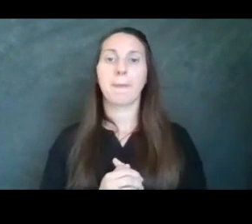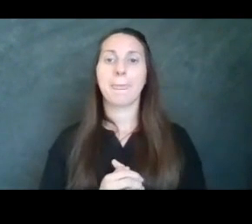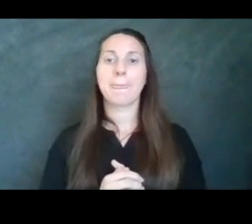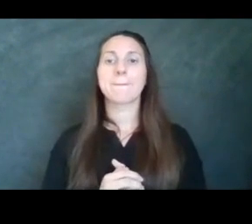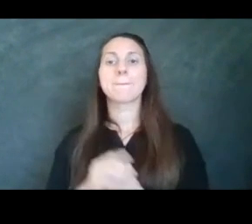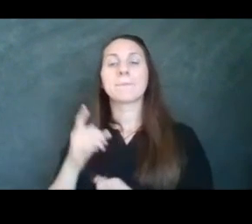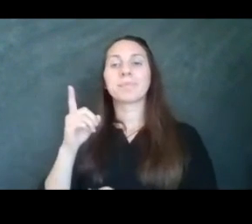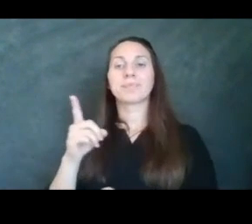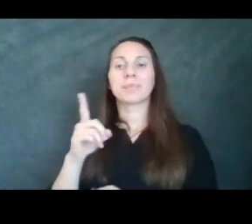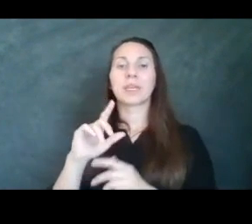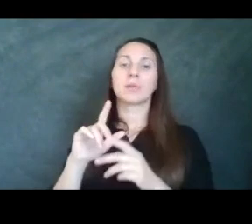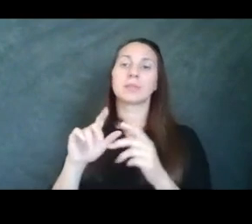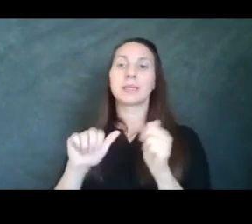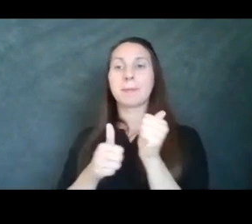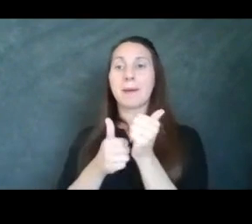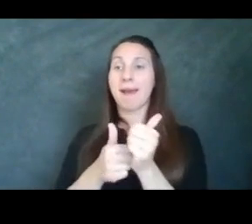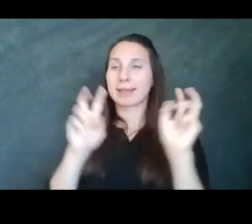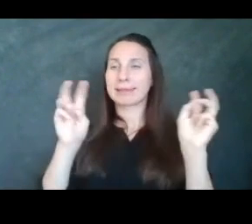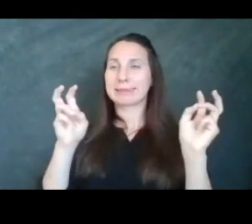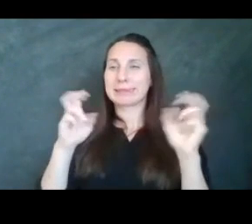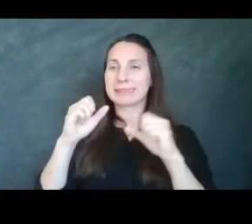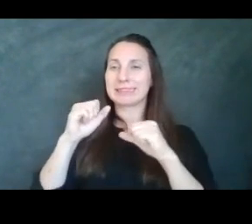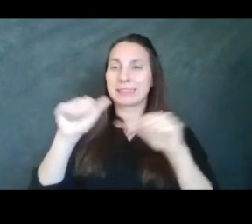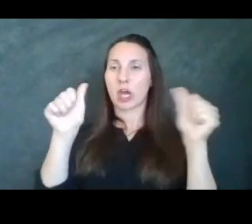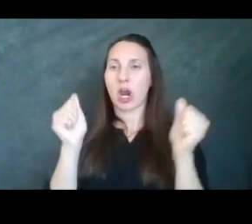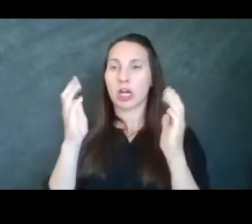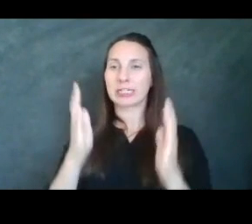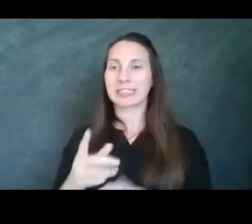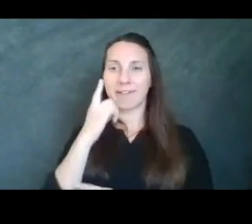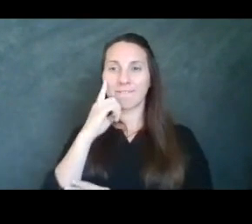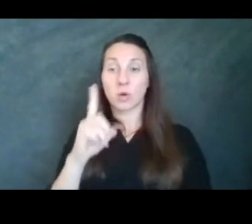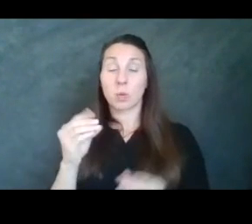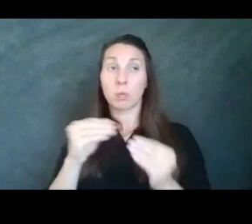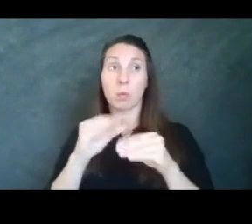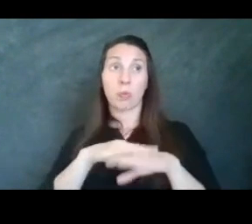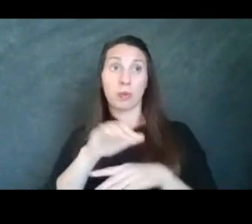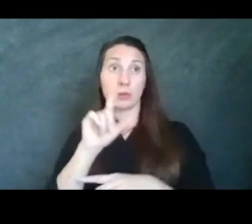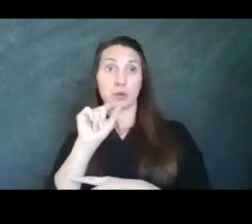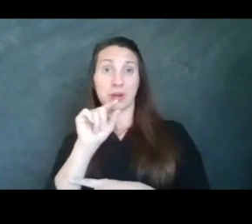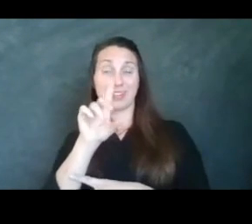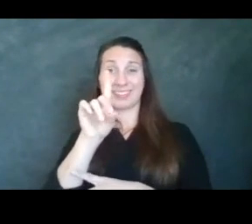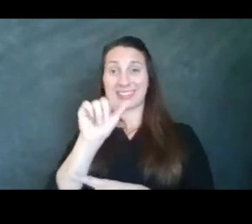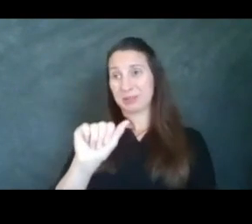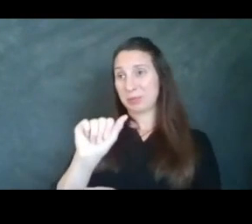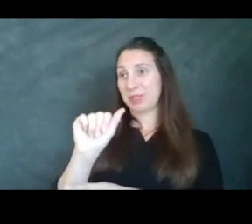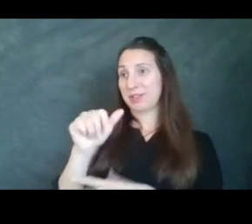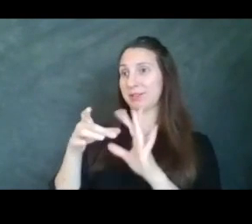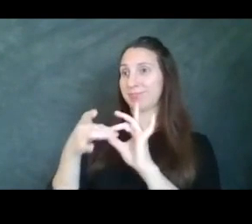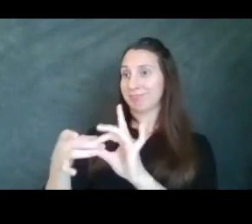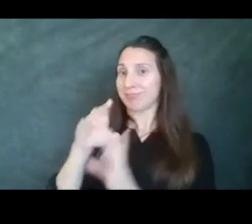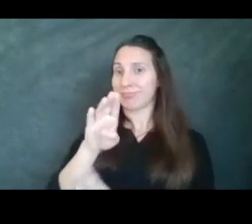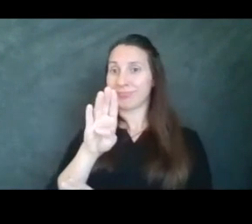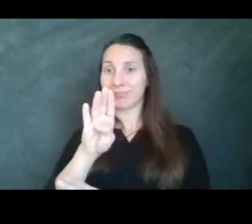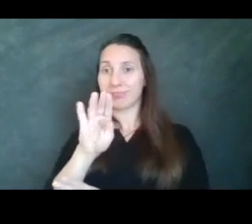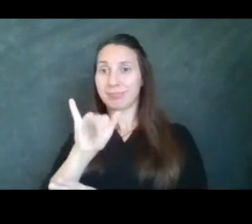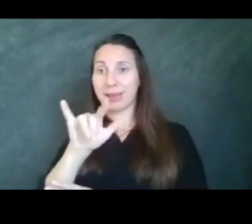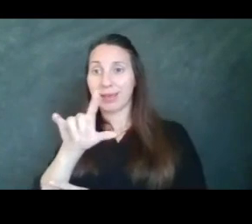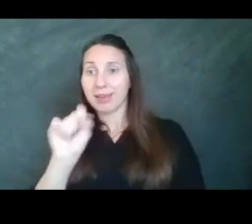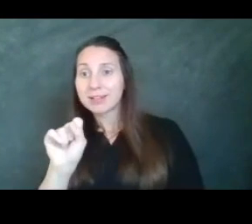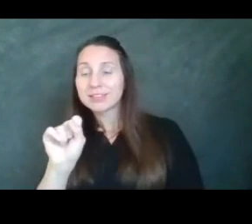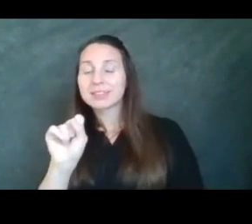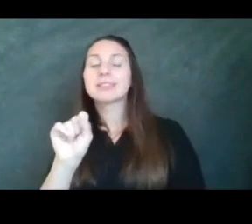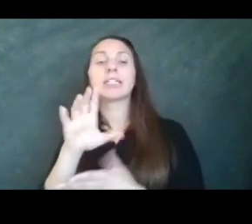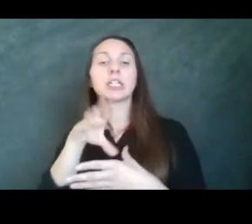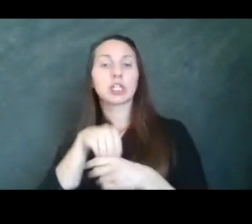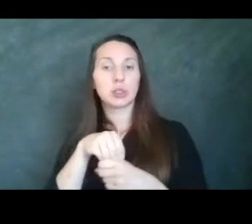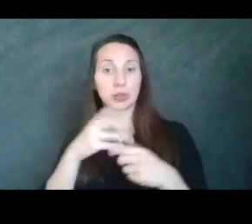was the behind-the-scenes architect of more than 20 disability-related bills enacted into law, including the landmark